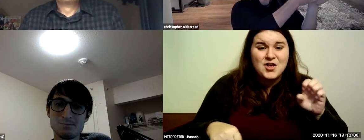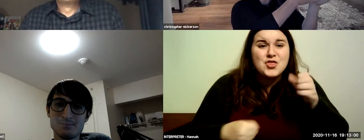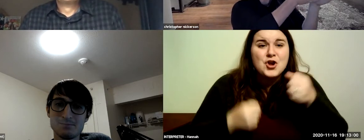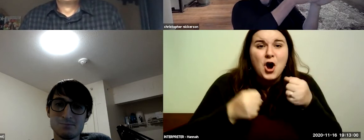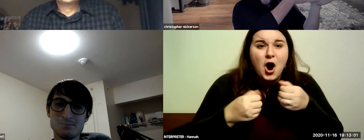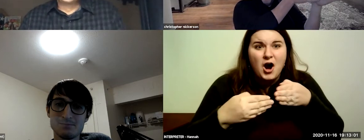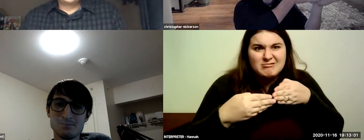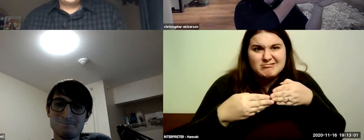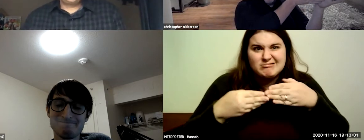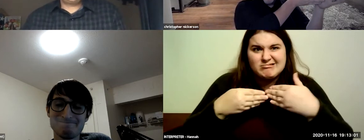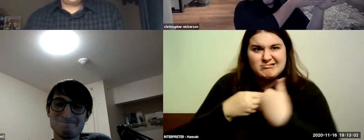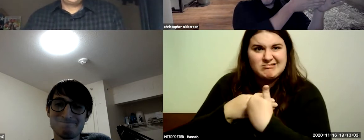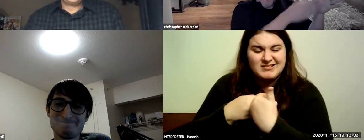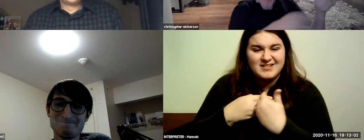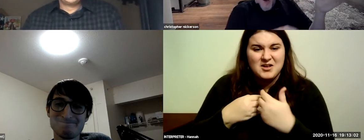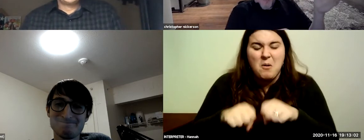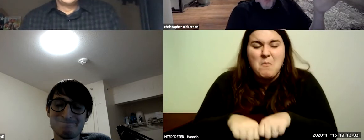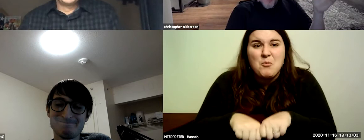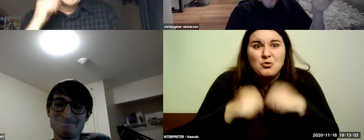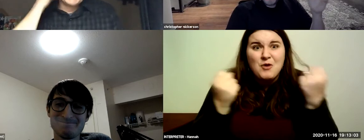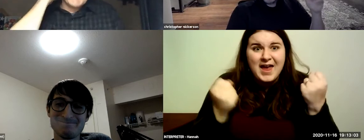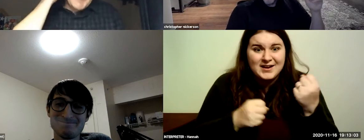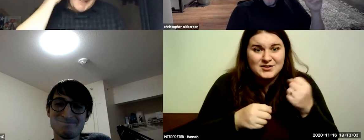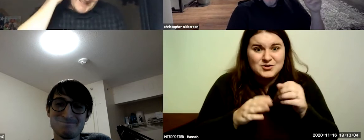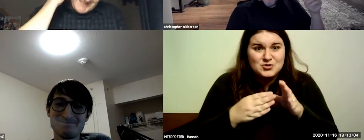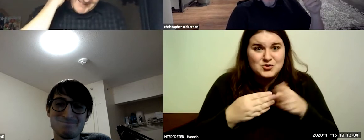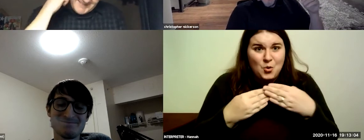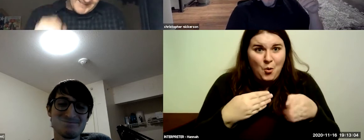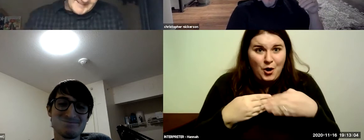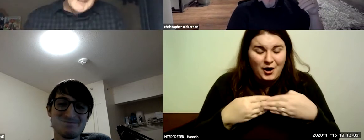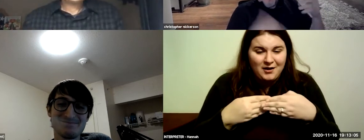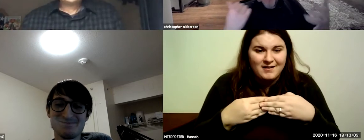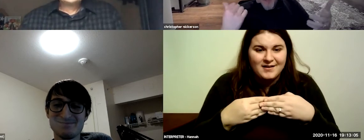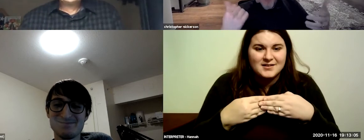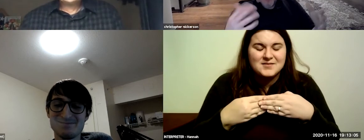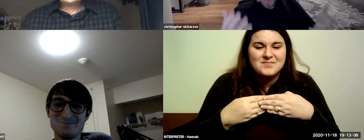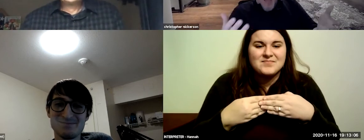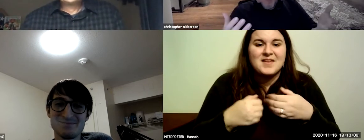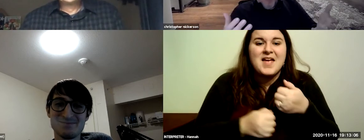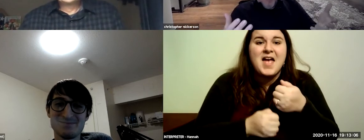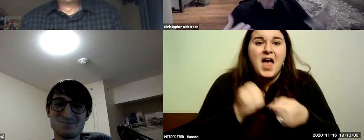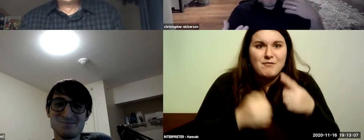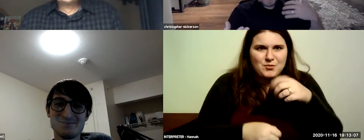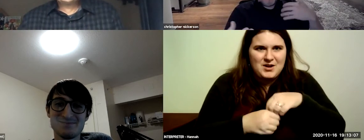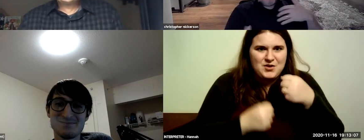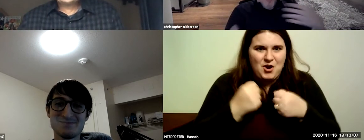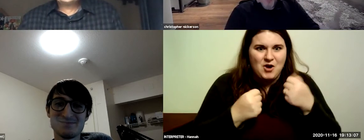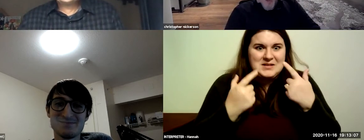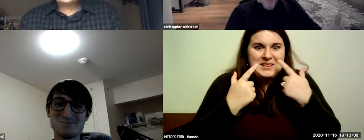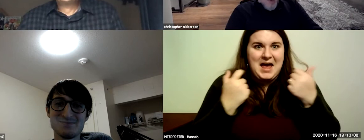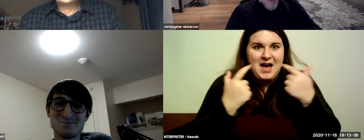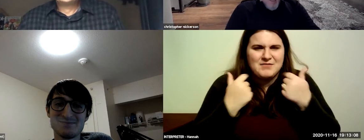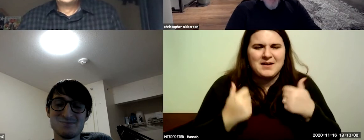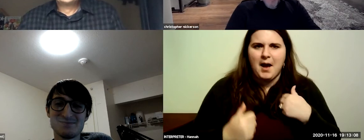door go and just starts bending off of the car. And so everybody in the car is laughing. I'm